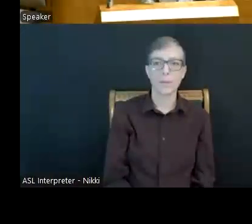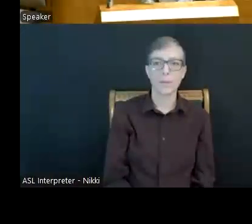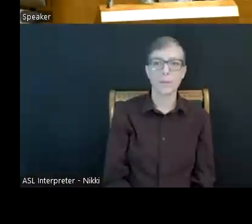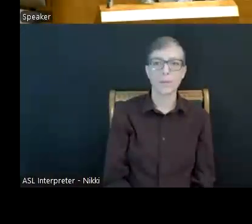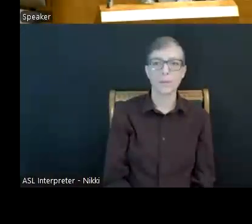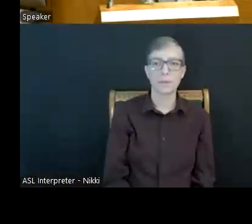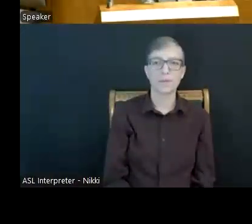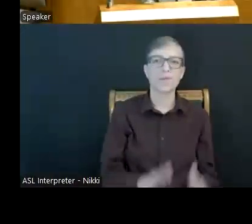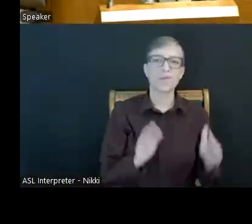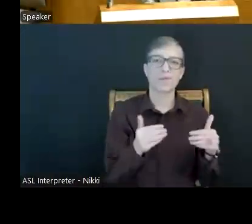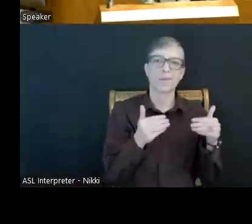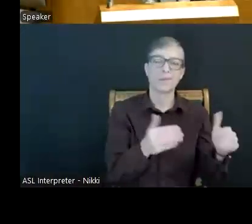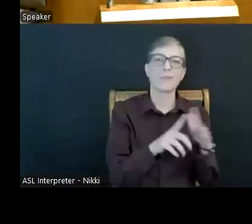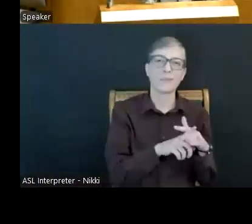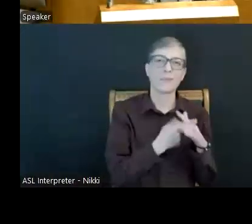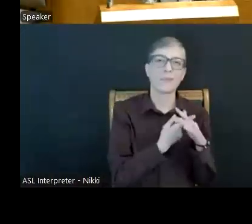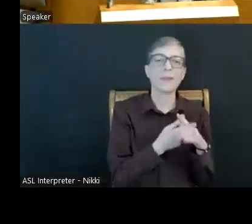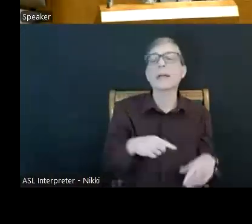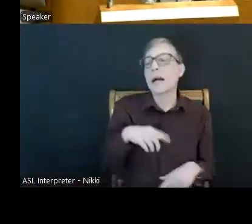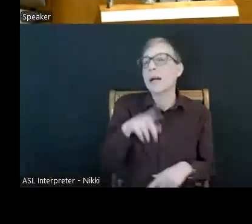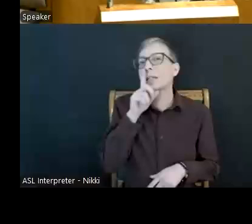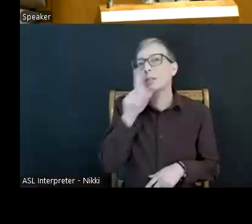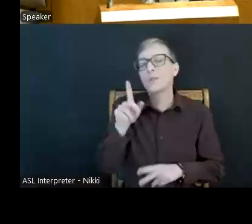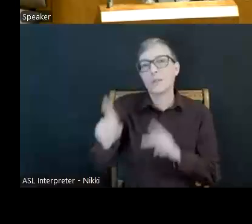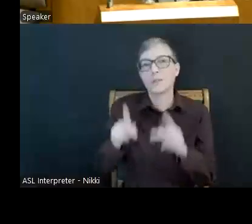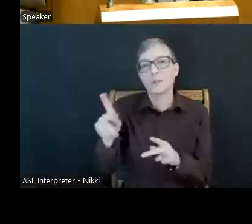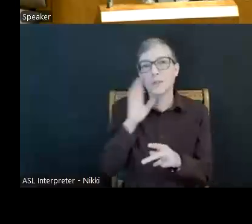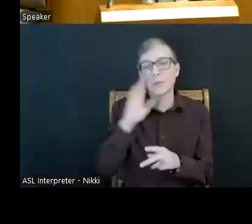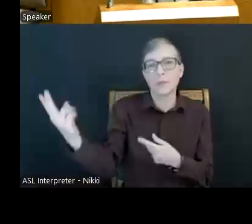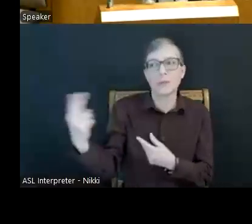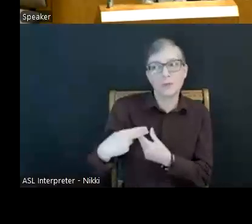We'll get started, even though I'm sure we'll have some people coming from the other room.